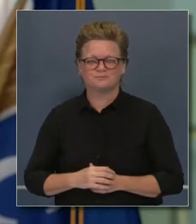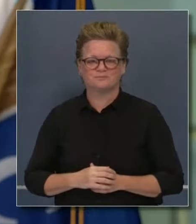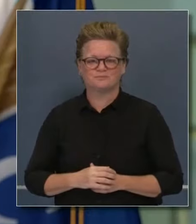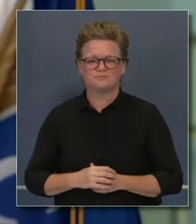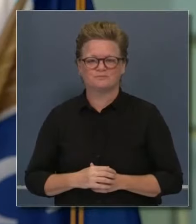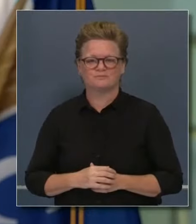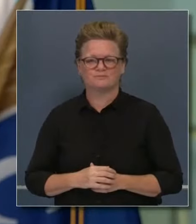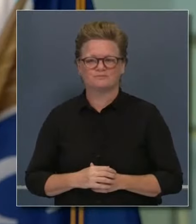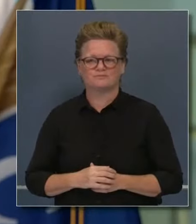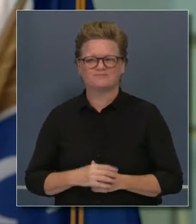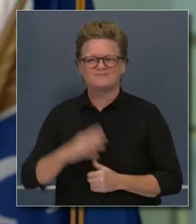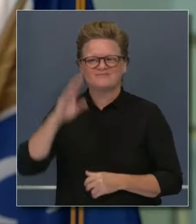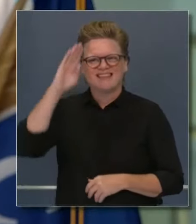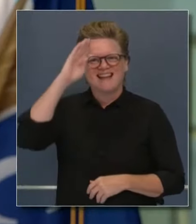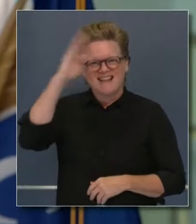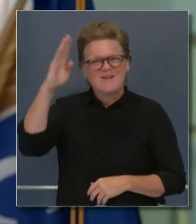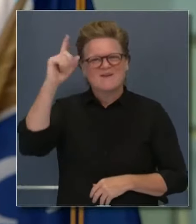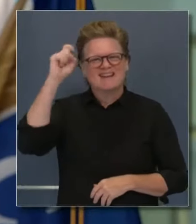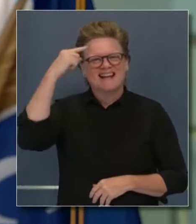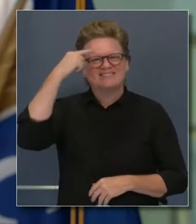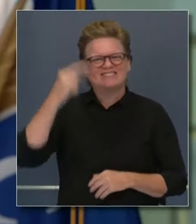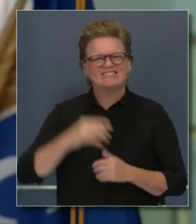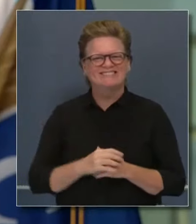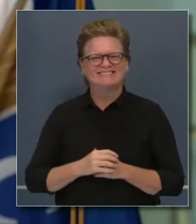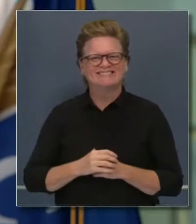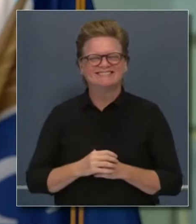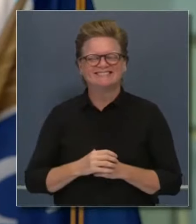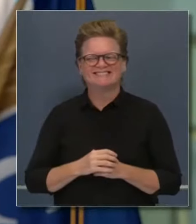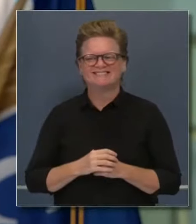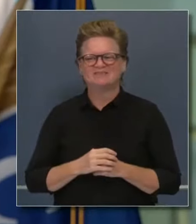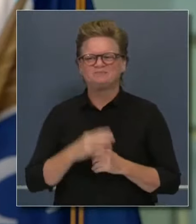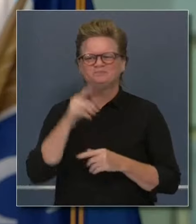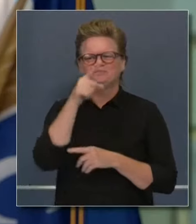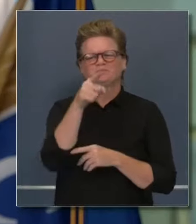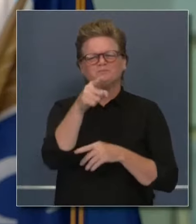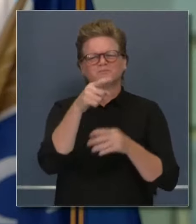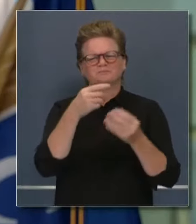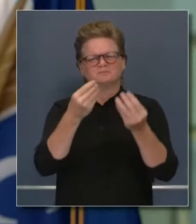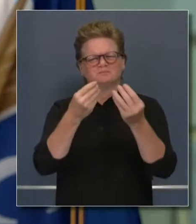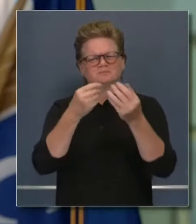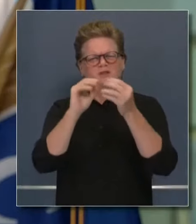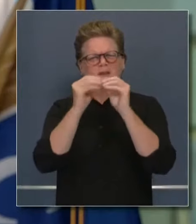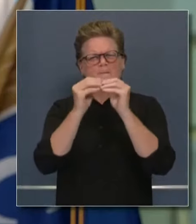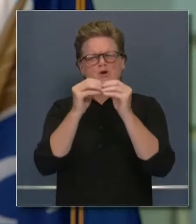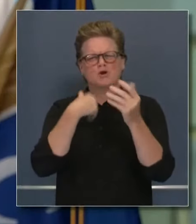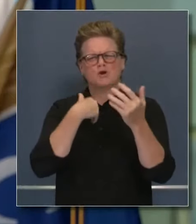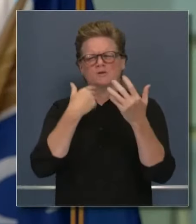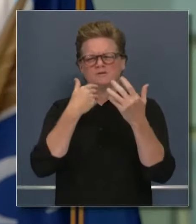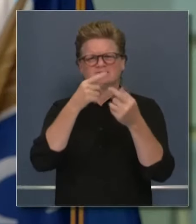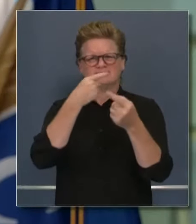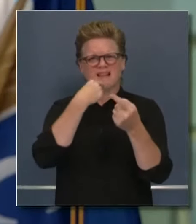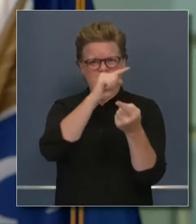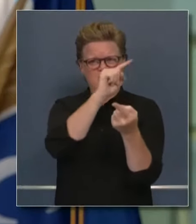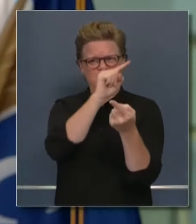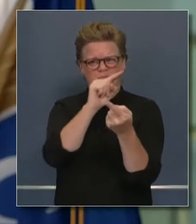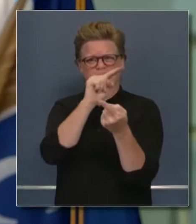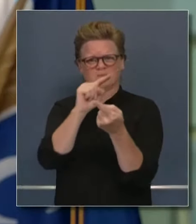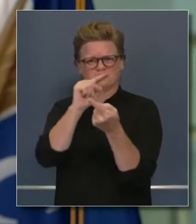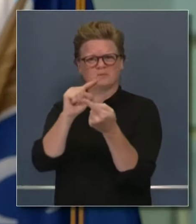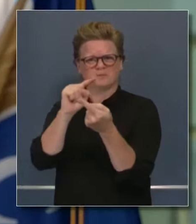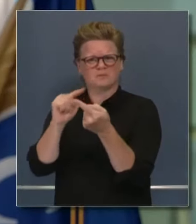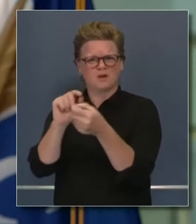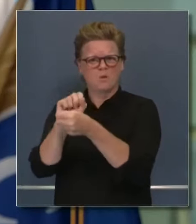Hi, Governor. Thanks for taking the question. You've noted the improving numbers, the dramatic drop in positivity rate. There's another number which you don't typically discuss, which is